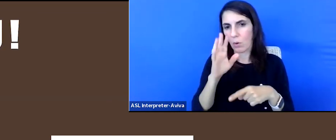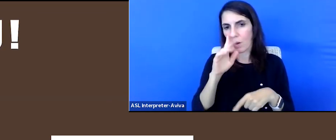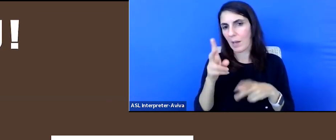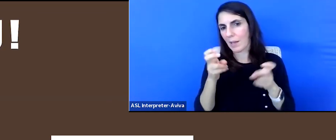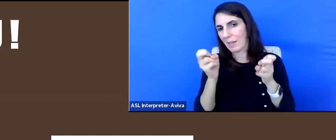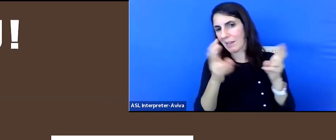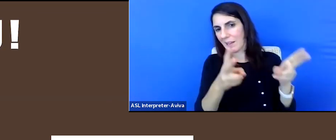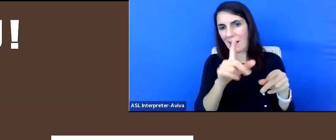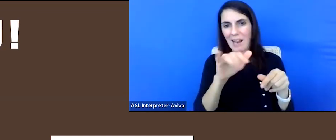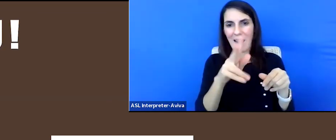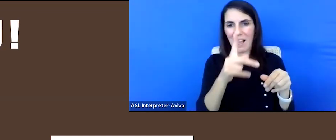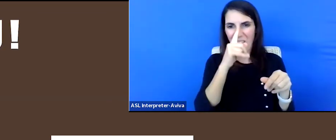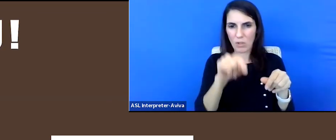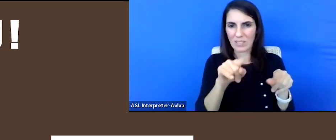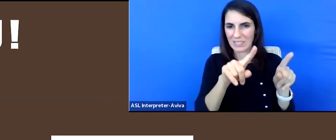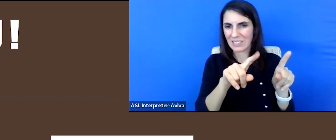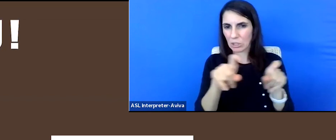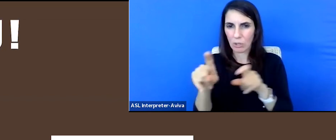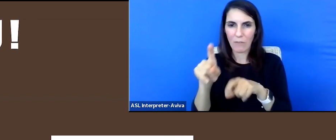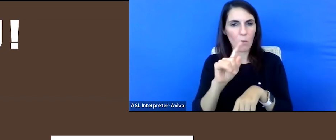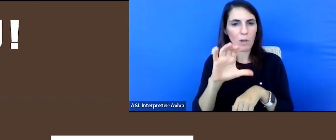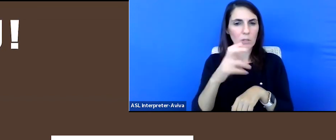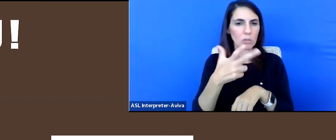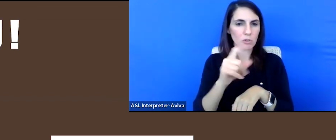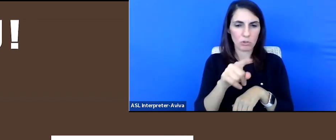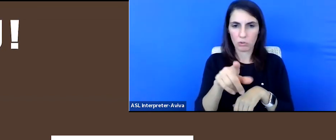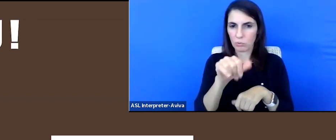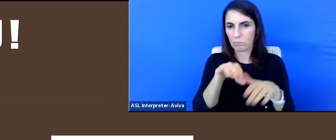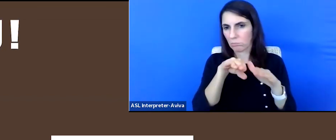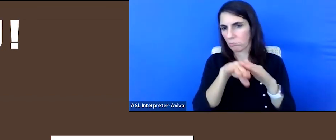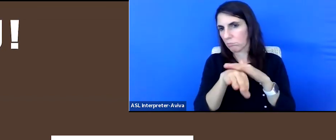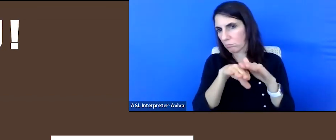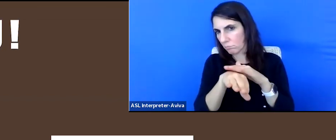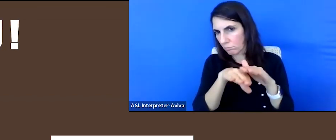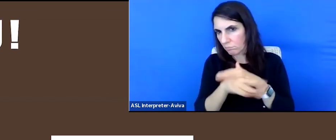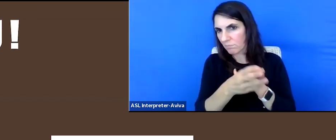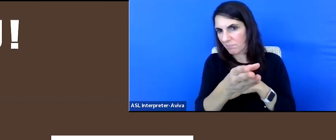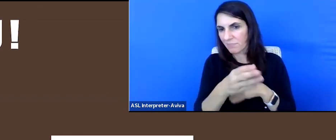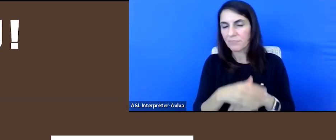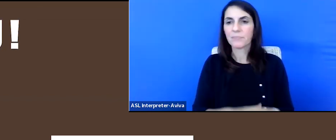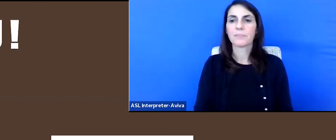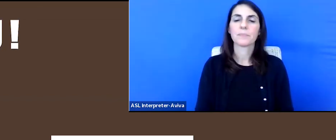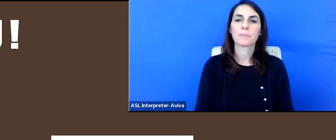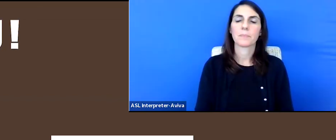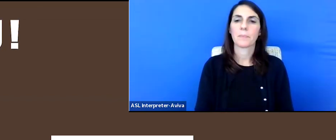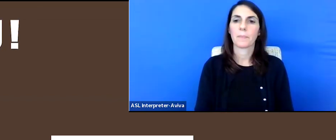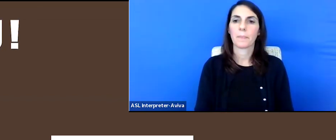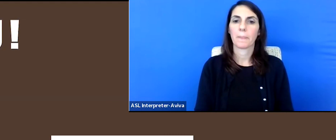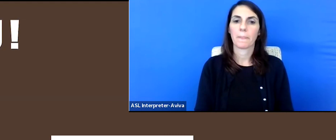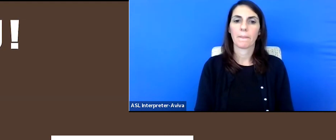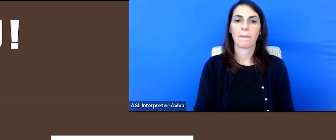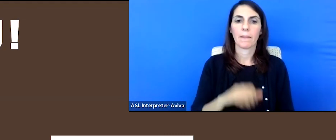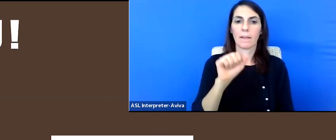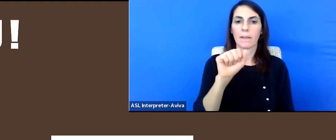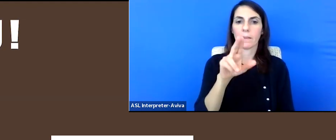the survey in the chat, and you can access it that way. The survey just